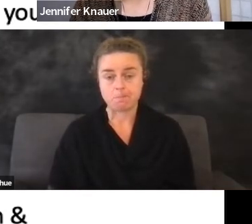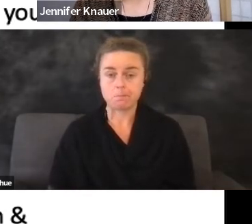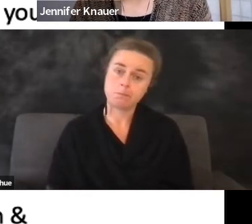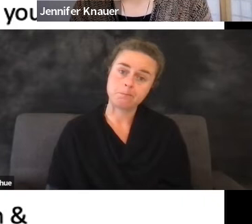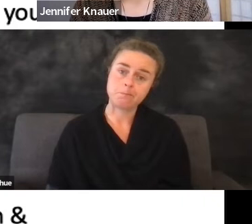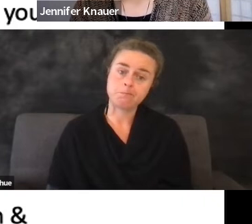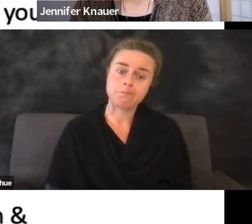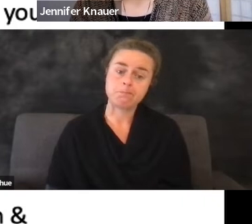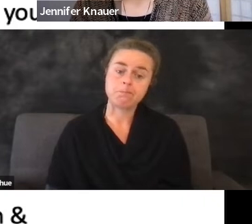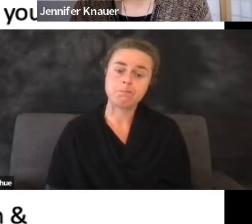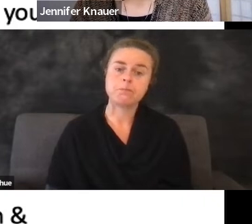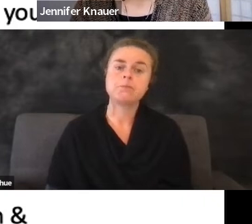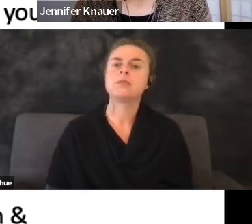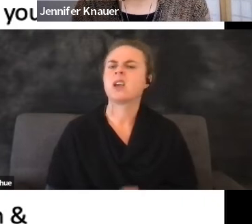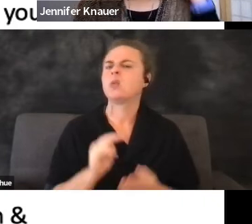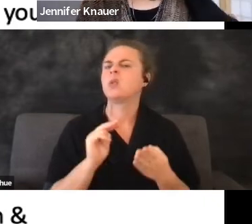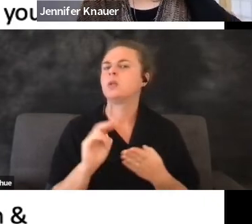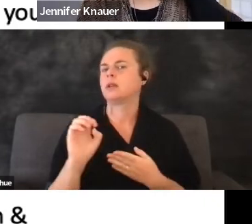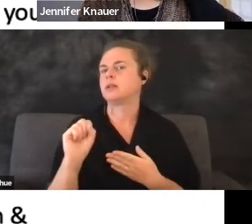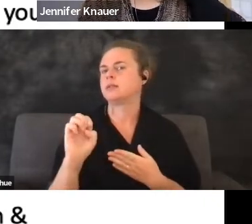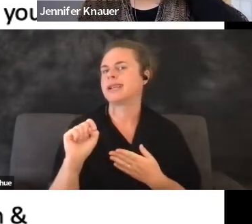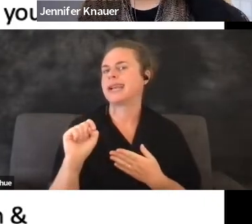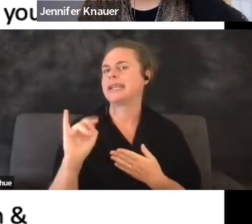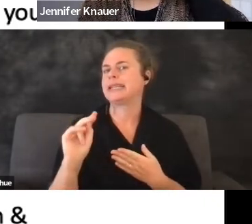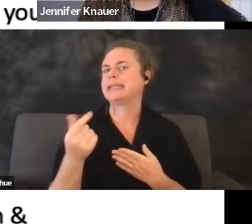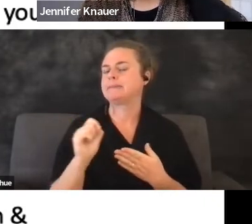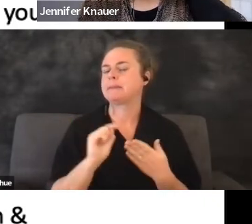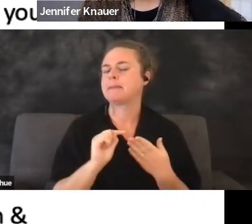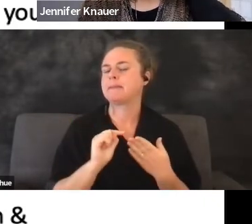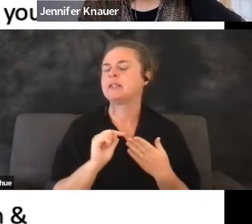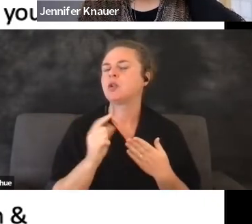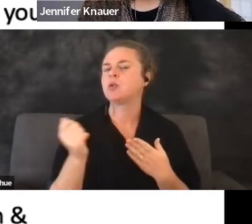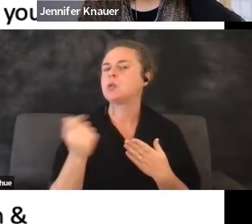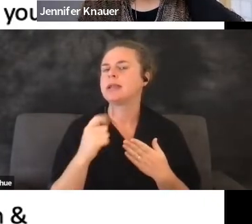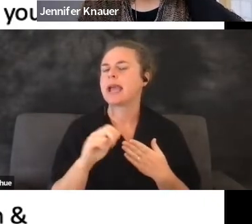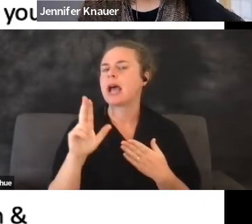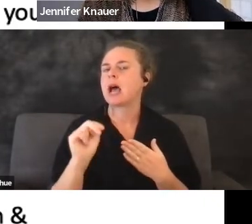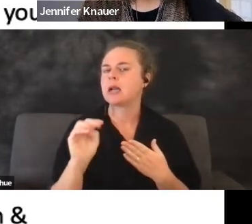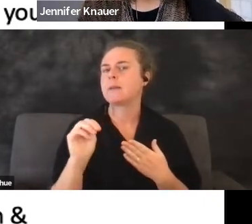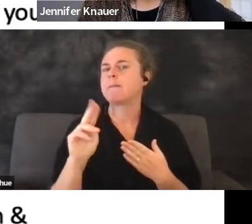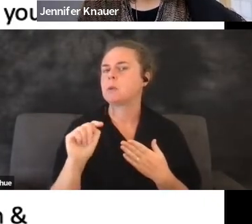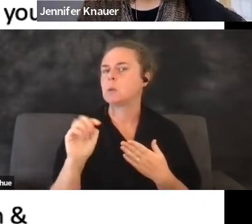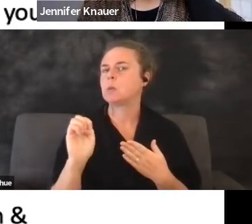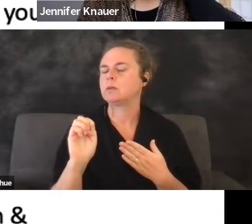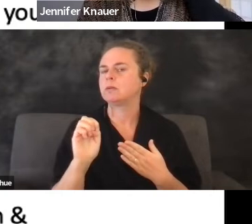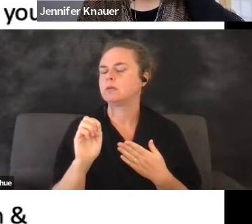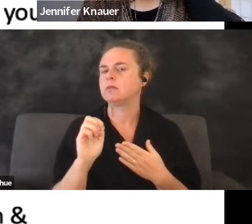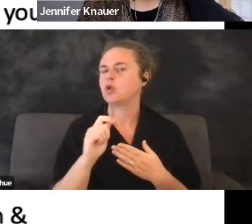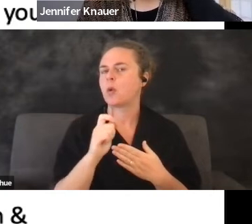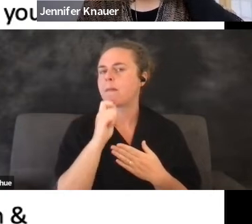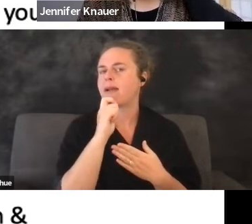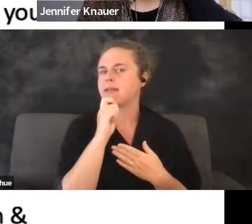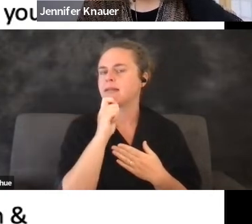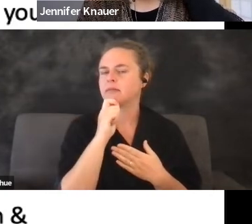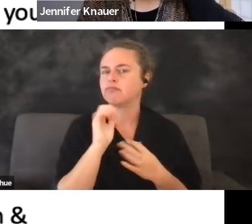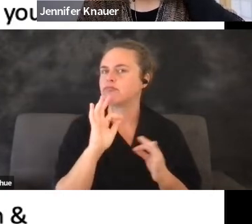One thing, I'm checking the settings here so all of you will be able to unmute yourselves and start your video once you get into your breakout